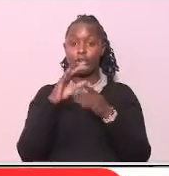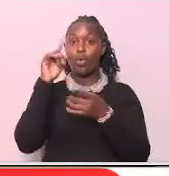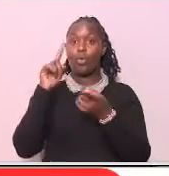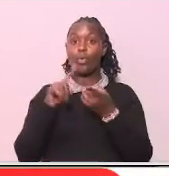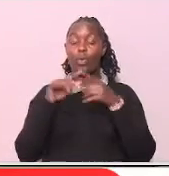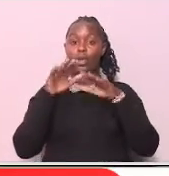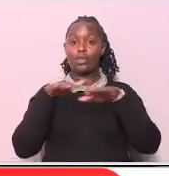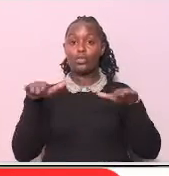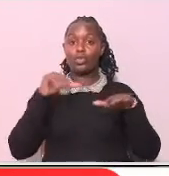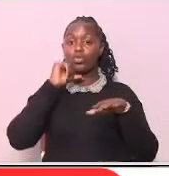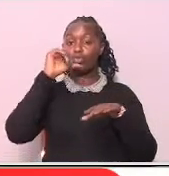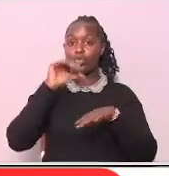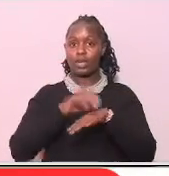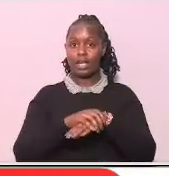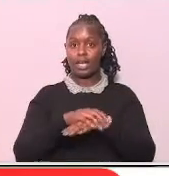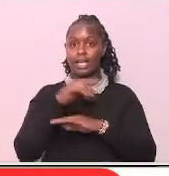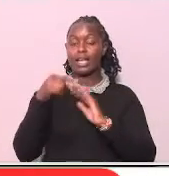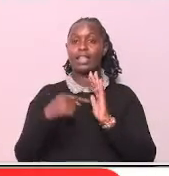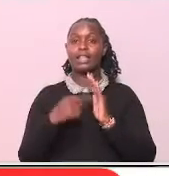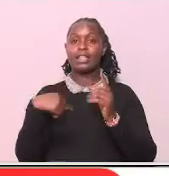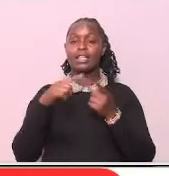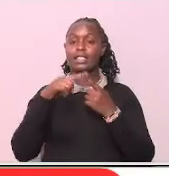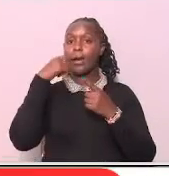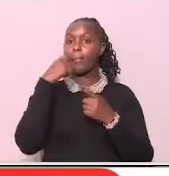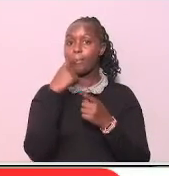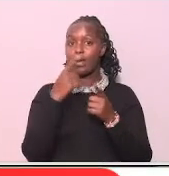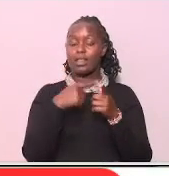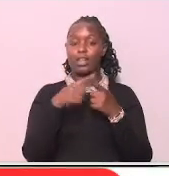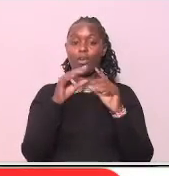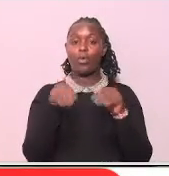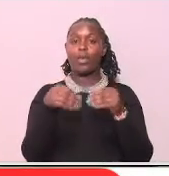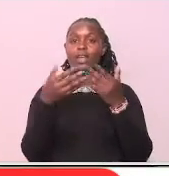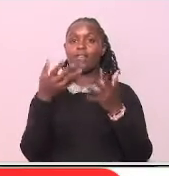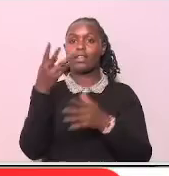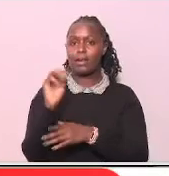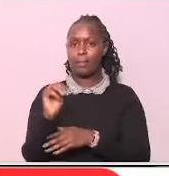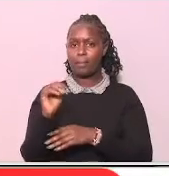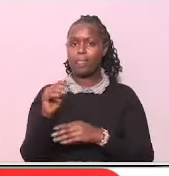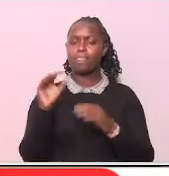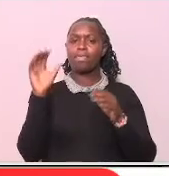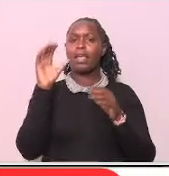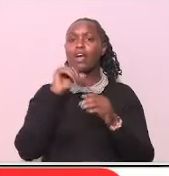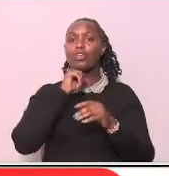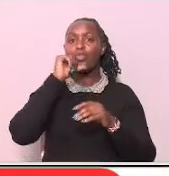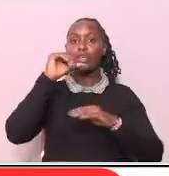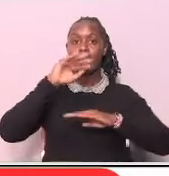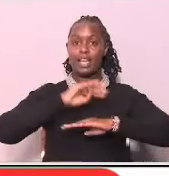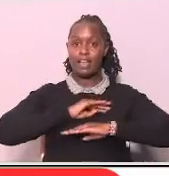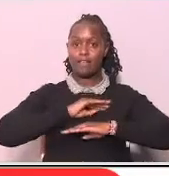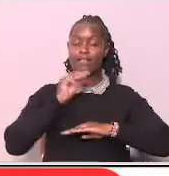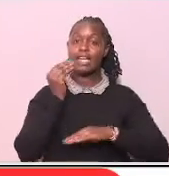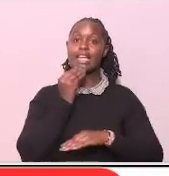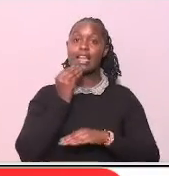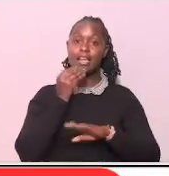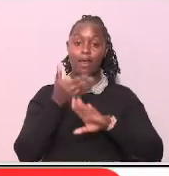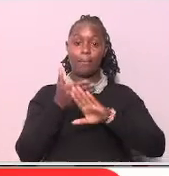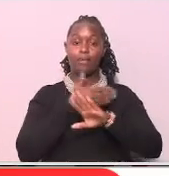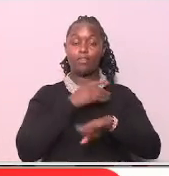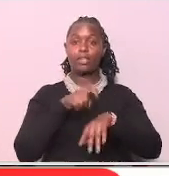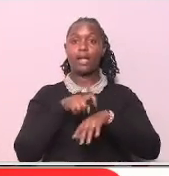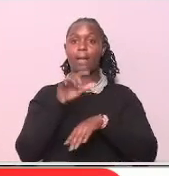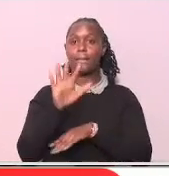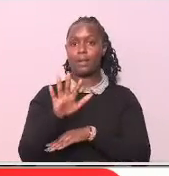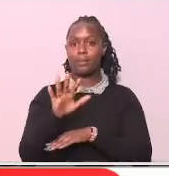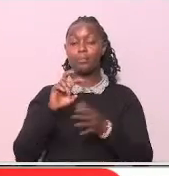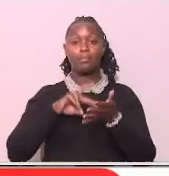get the exclusive breastfeeding, we are giving them an inadequate, inappropriate diet before their timing.